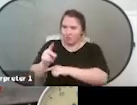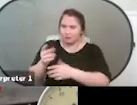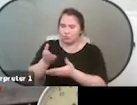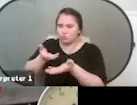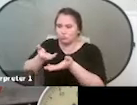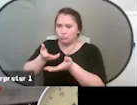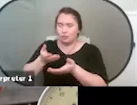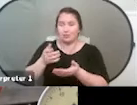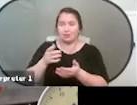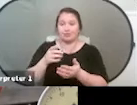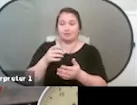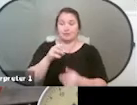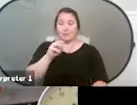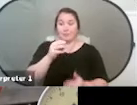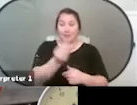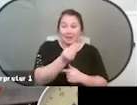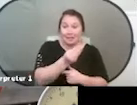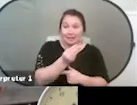Monday the 22nd.